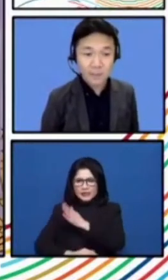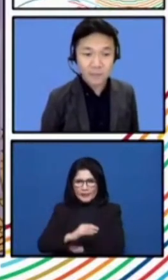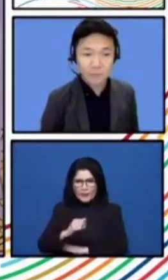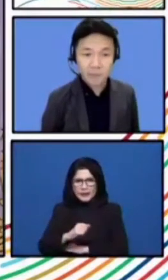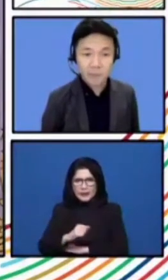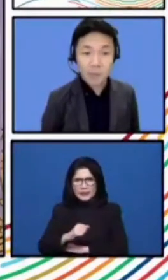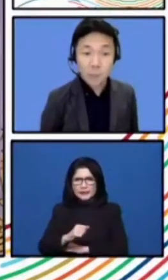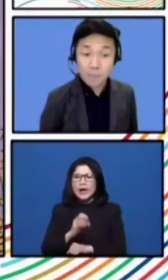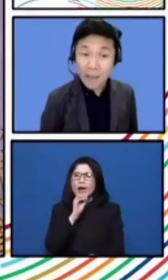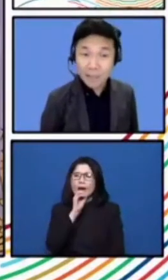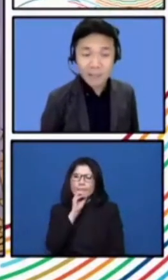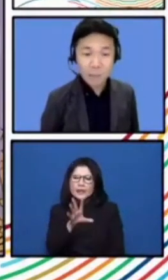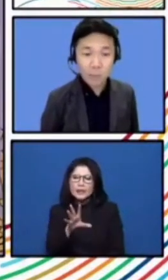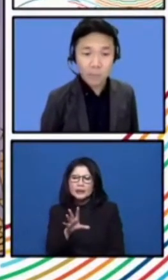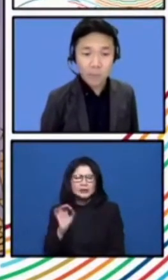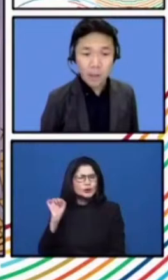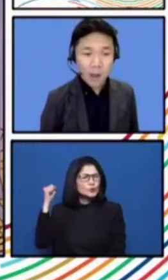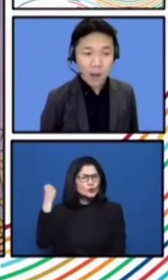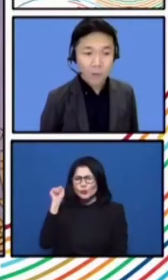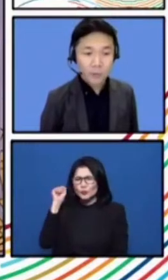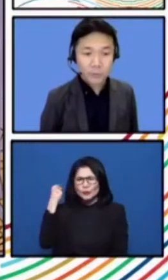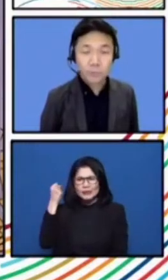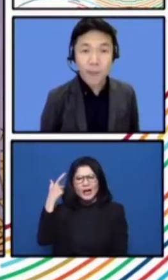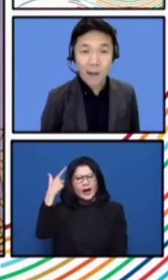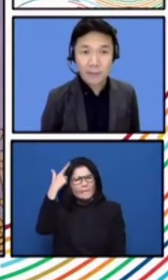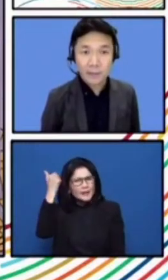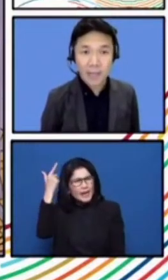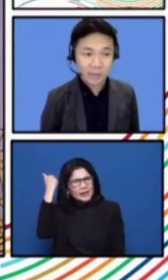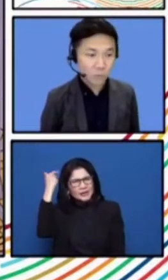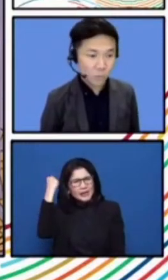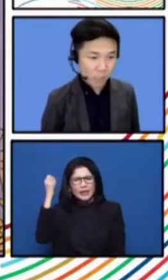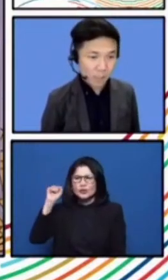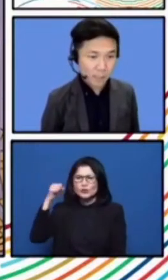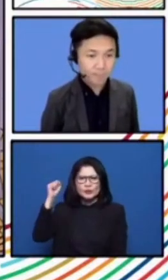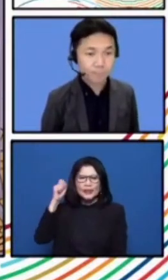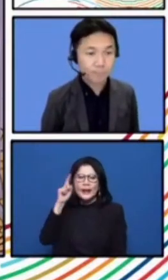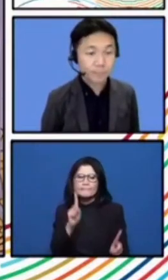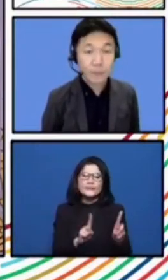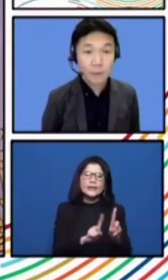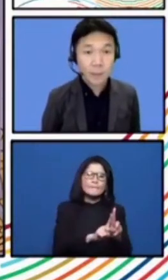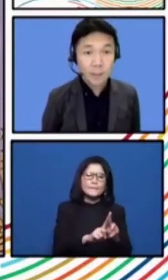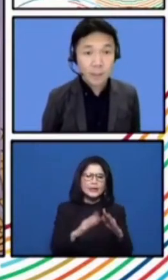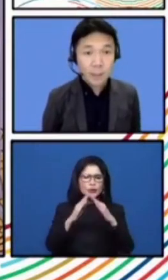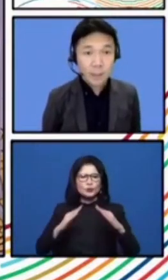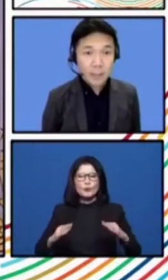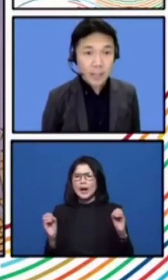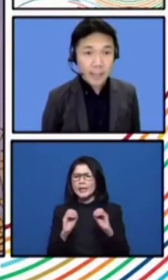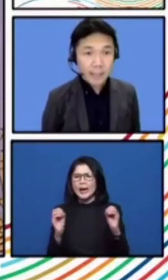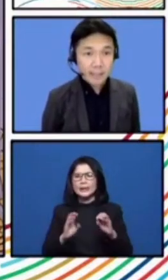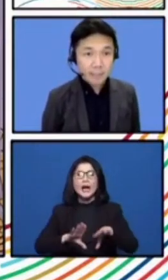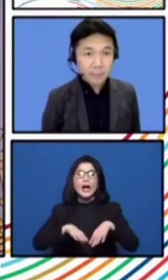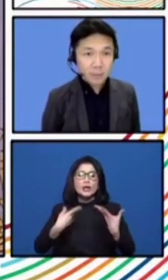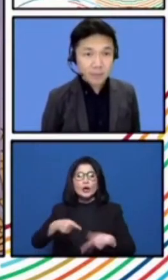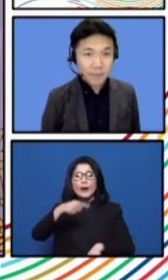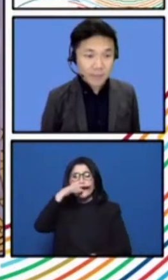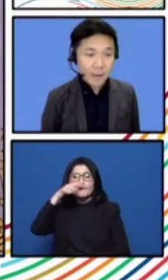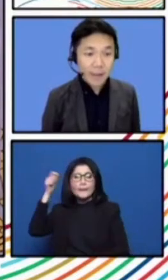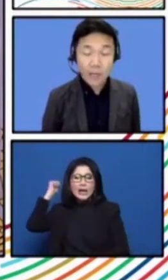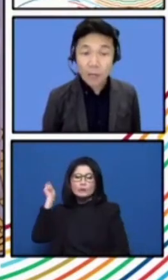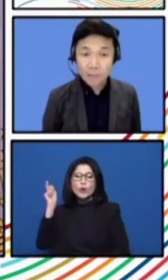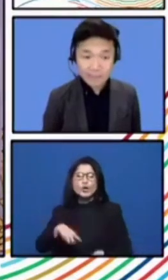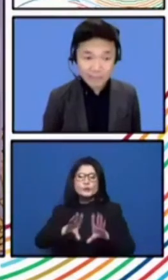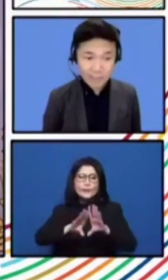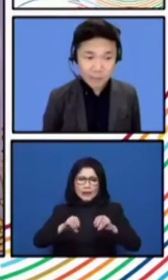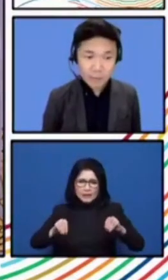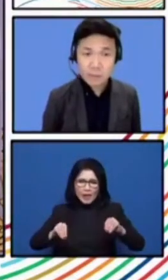absence of the companions at home or to parents having to work and in terms of the